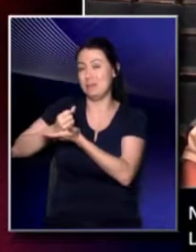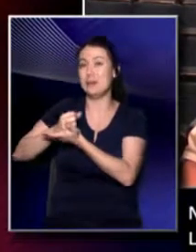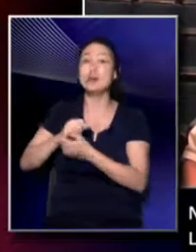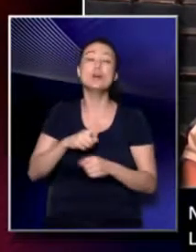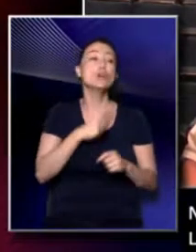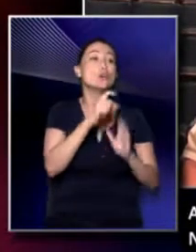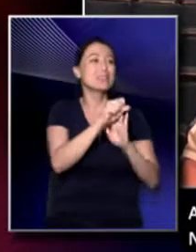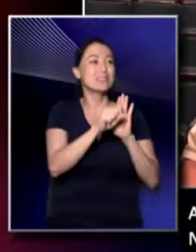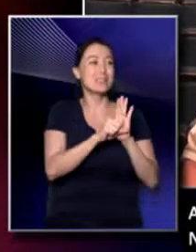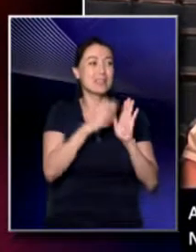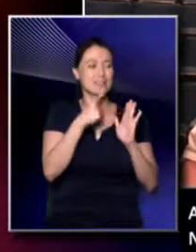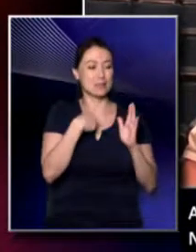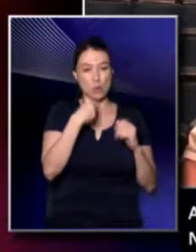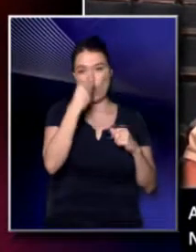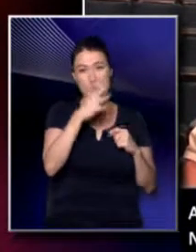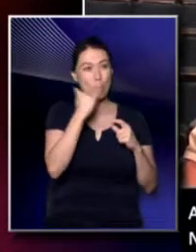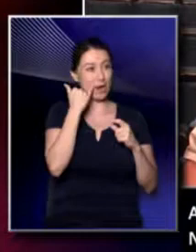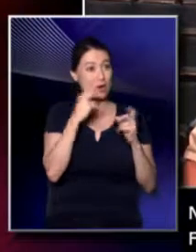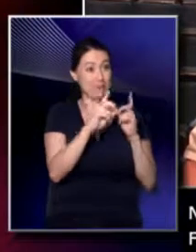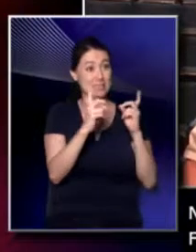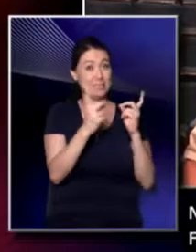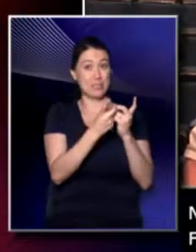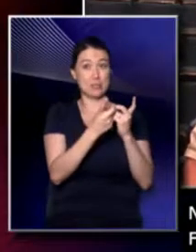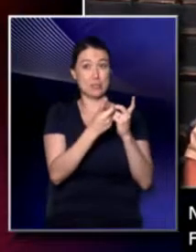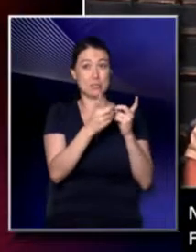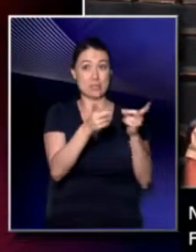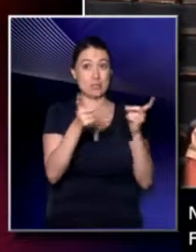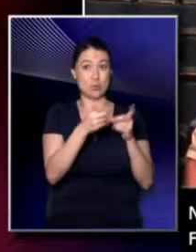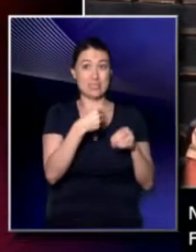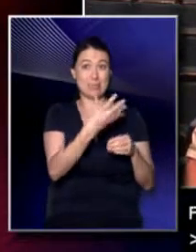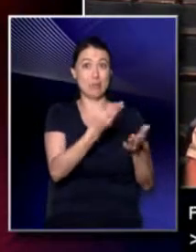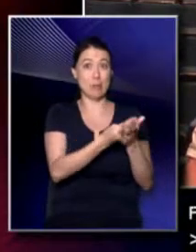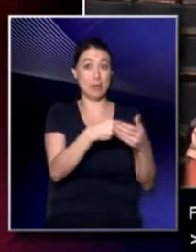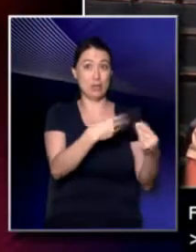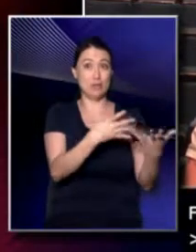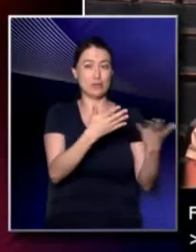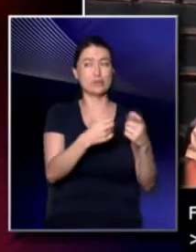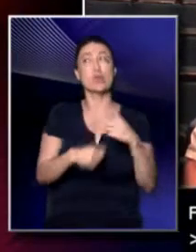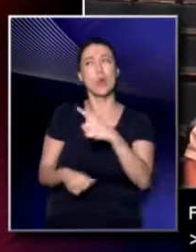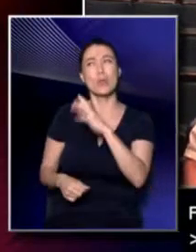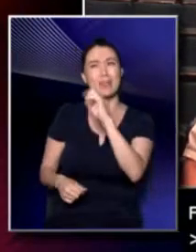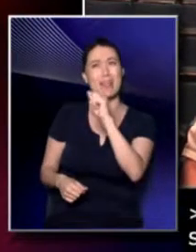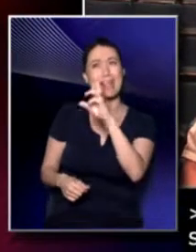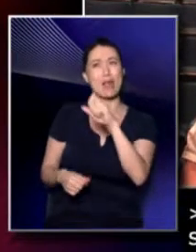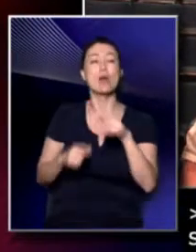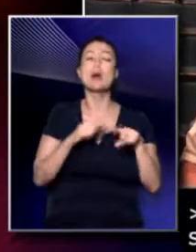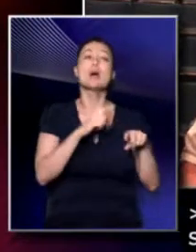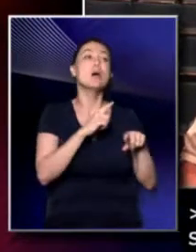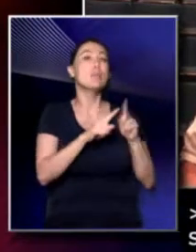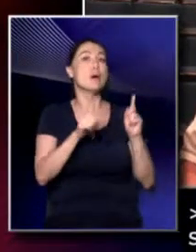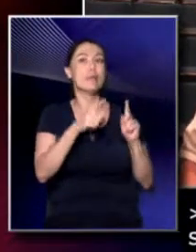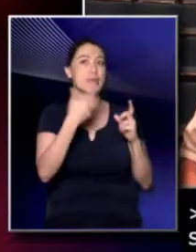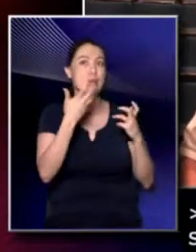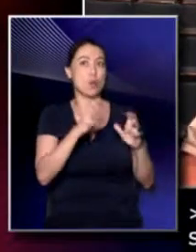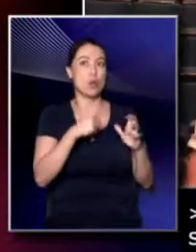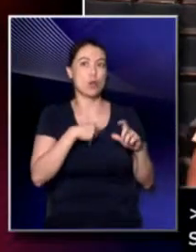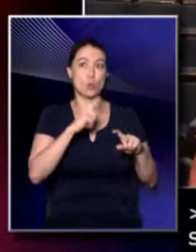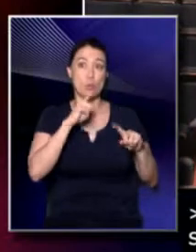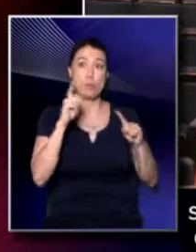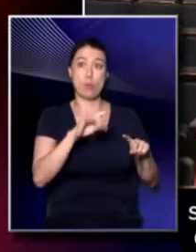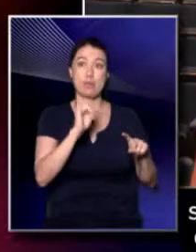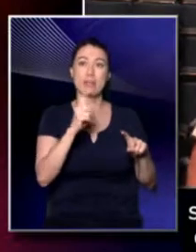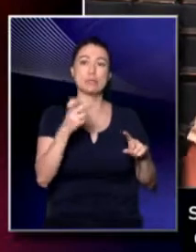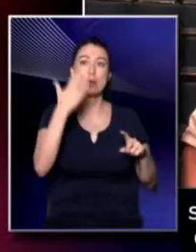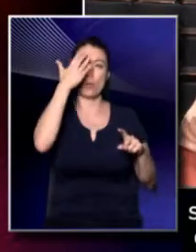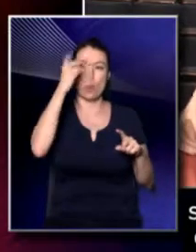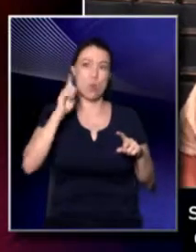says we don't really care if districts give you money to provide services. Oh, they care. No, but that's not really stuff they want reported back and forth. They just want to know where their money